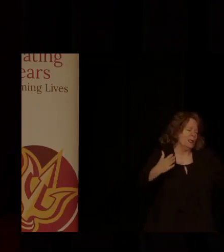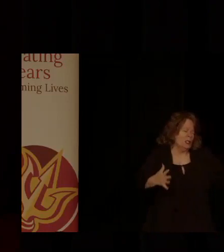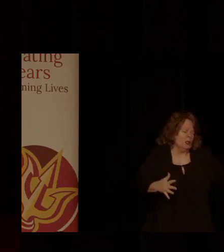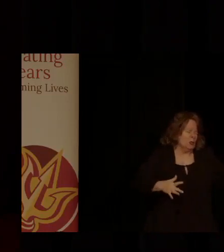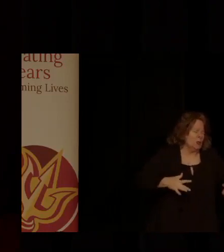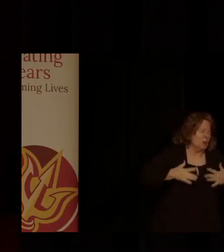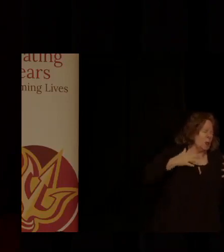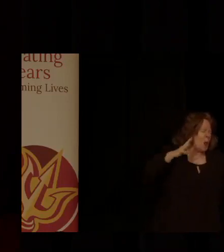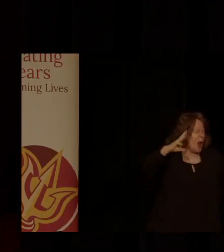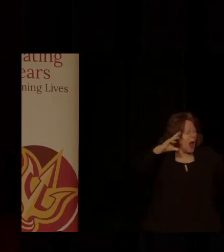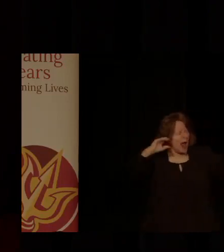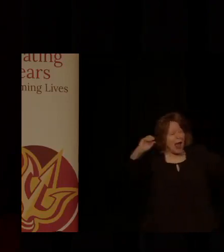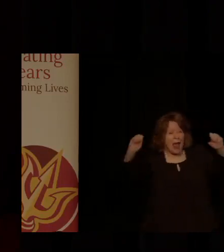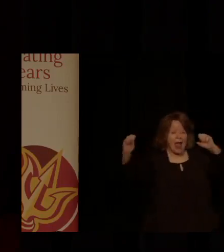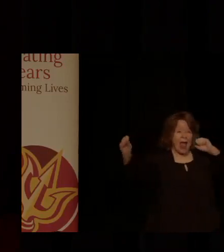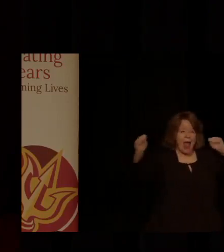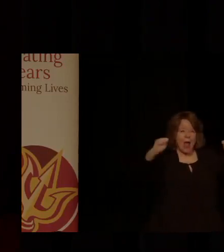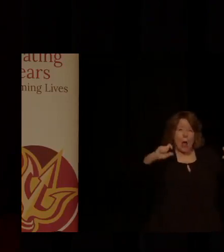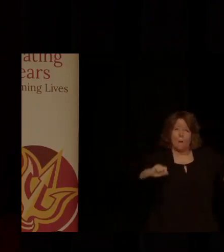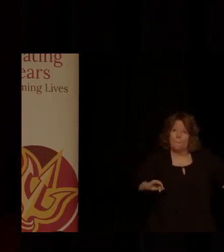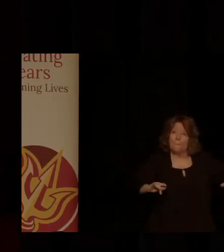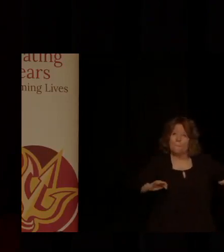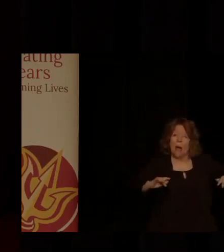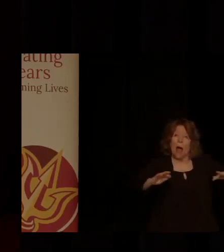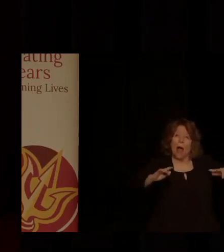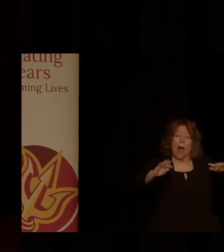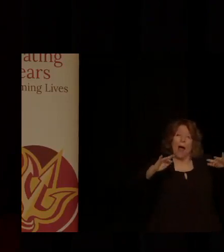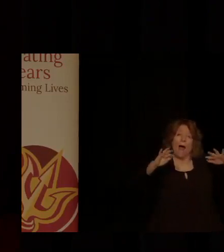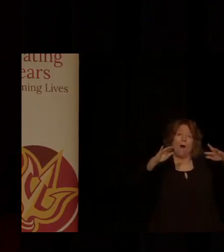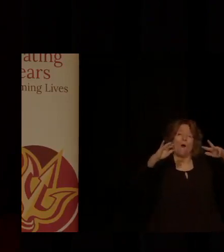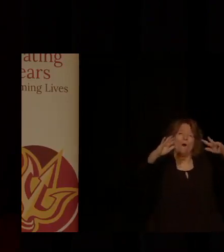rejoicing rise high as the